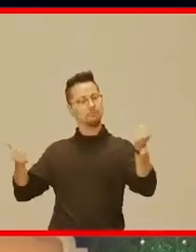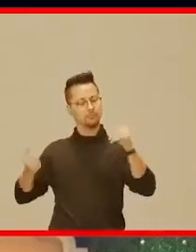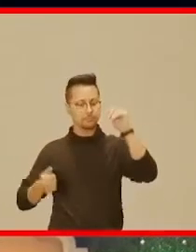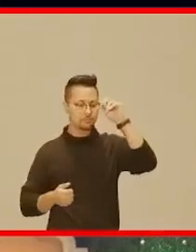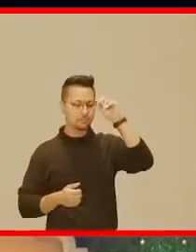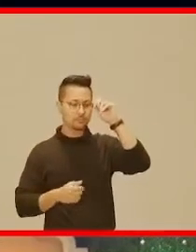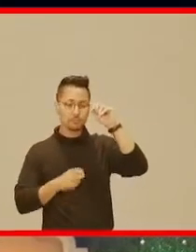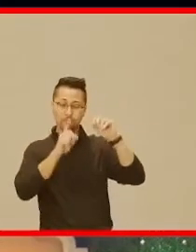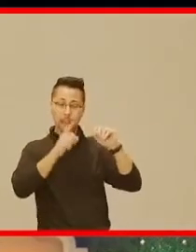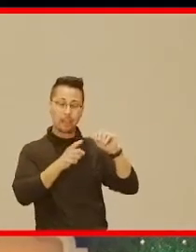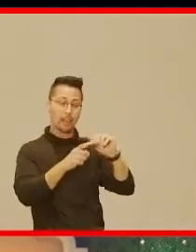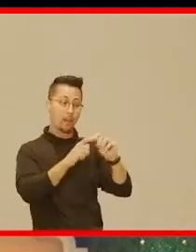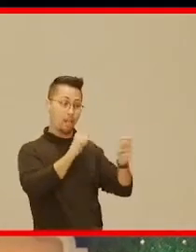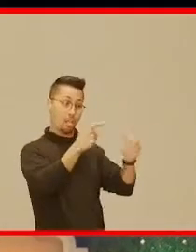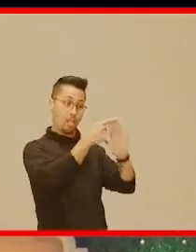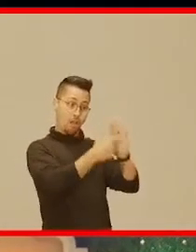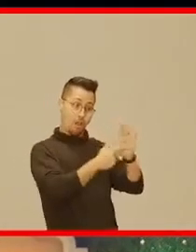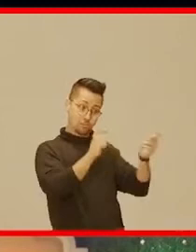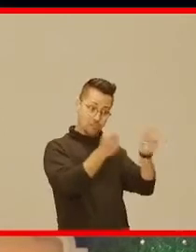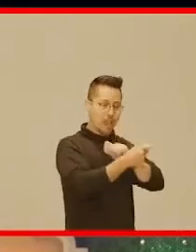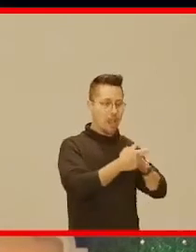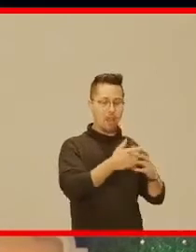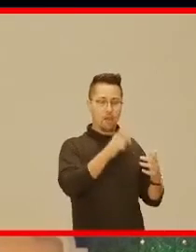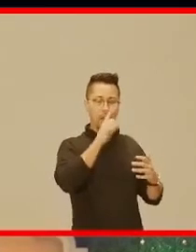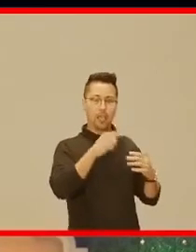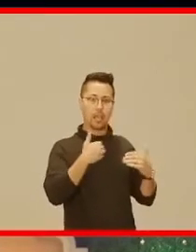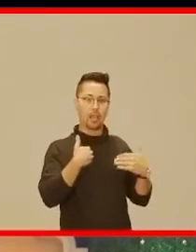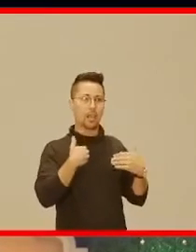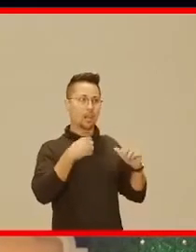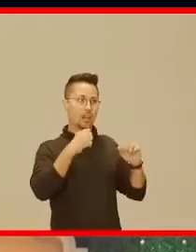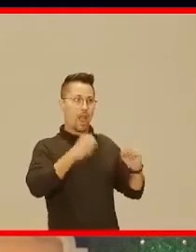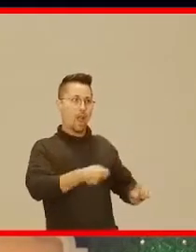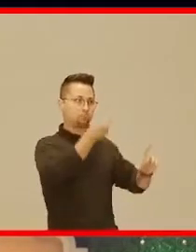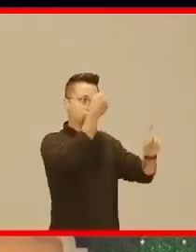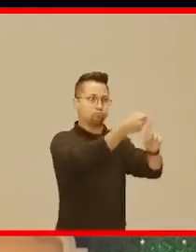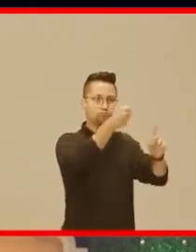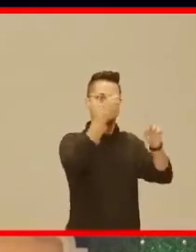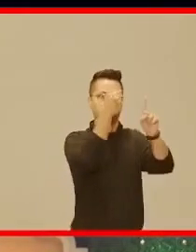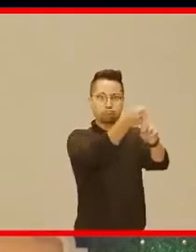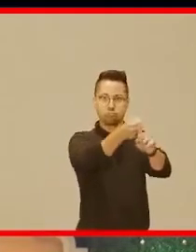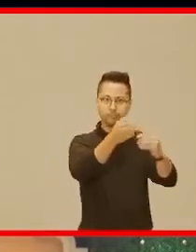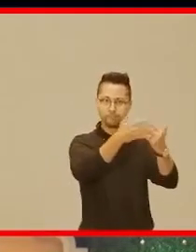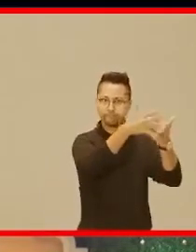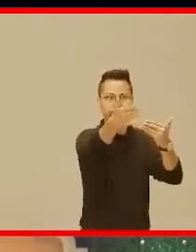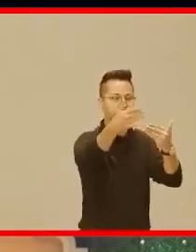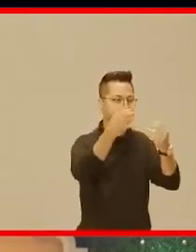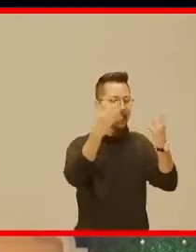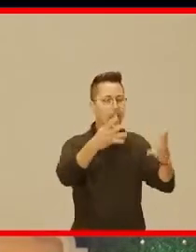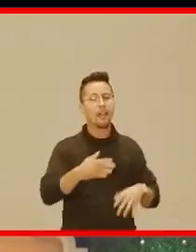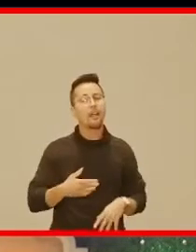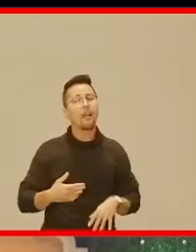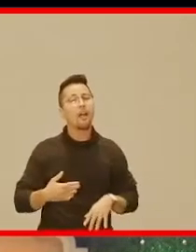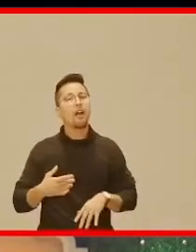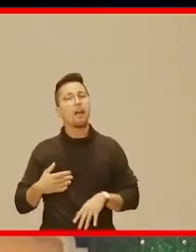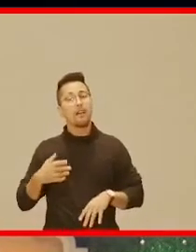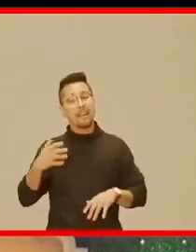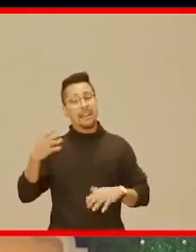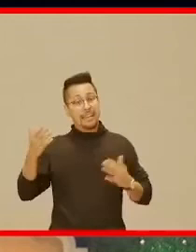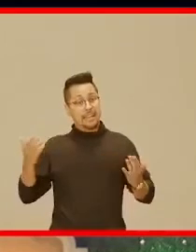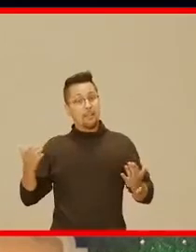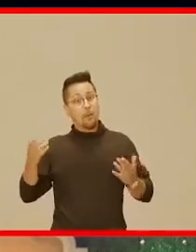Again, changing statute has legal ramifications. A lot of times, one of the most common phrases in Tallahassee is unintended consequences,